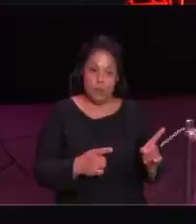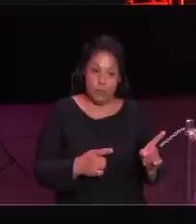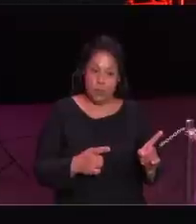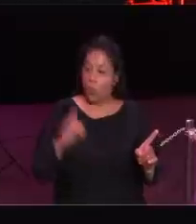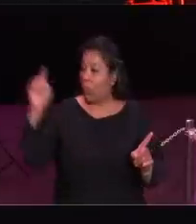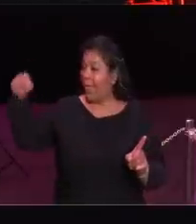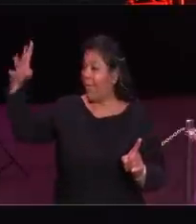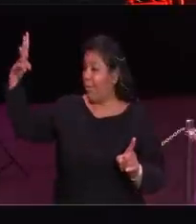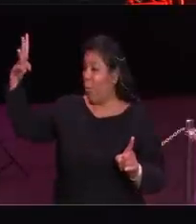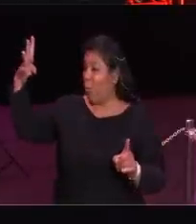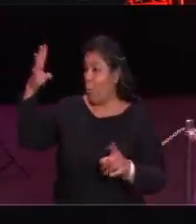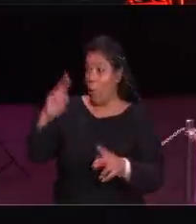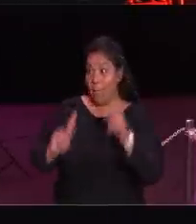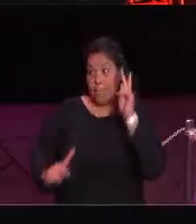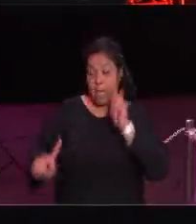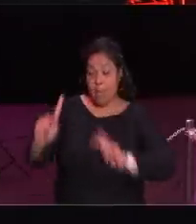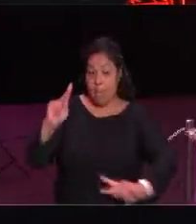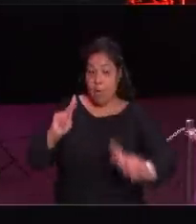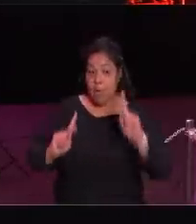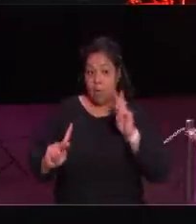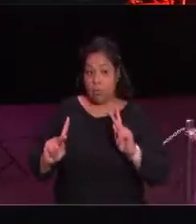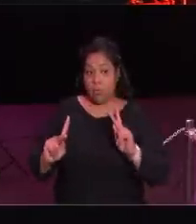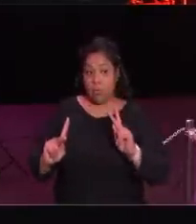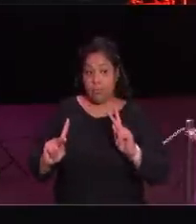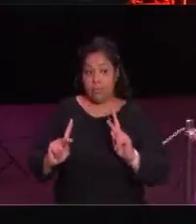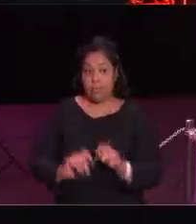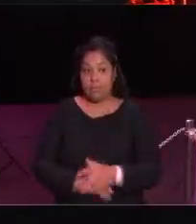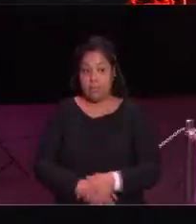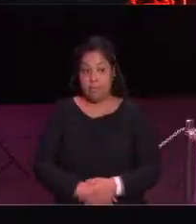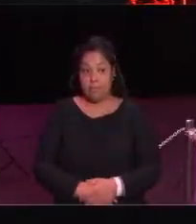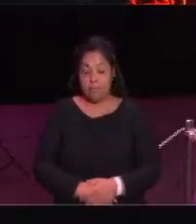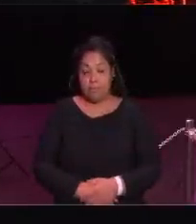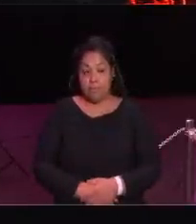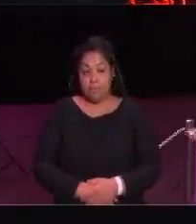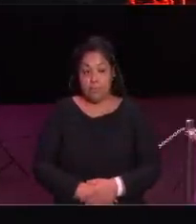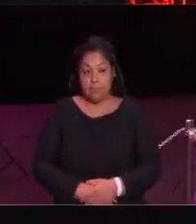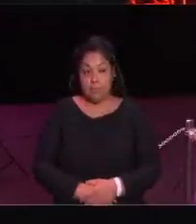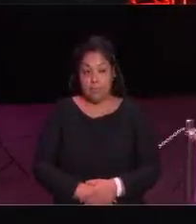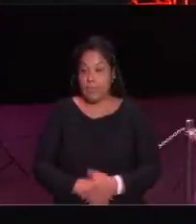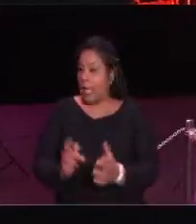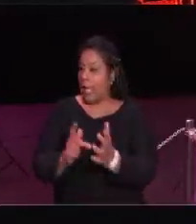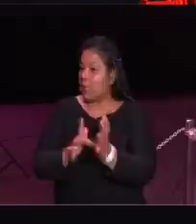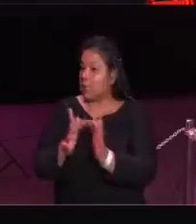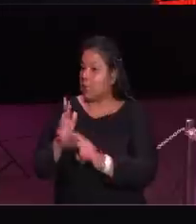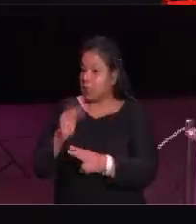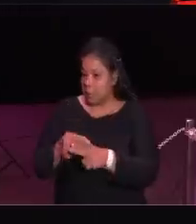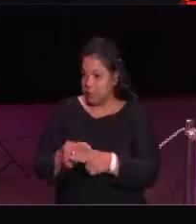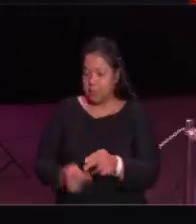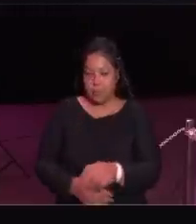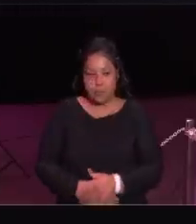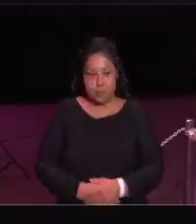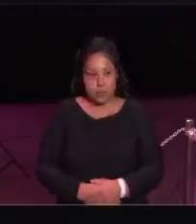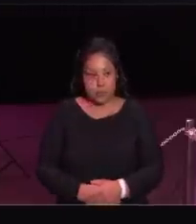more. Four more. Cuatro más. In Jesus' name.